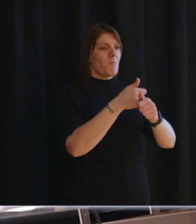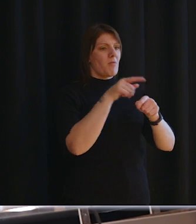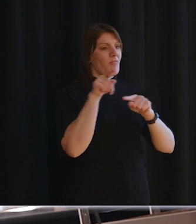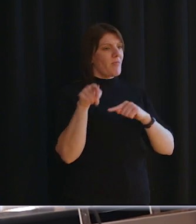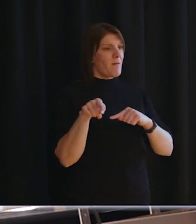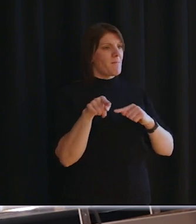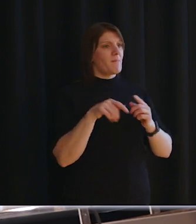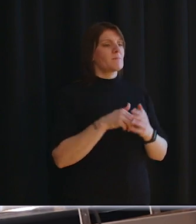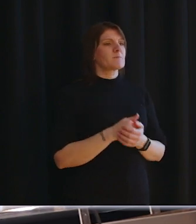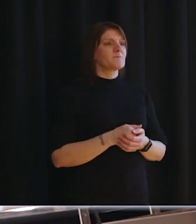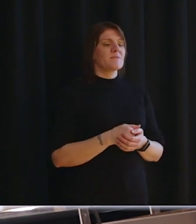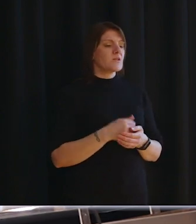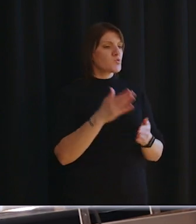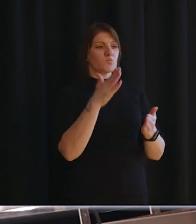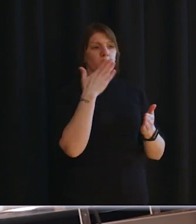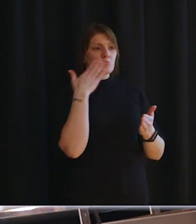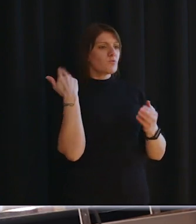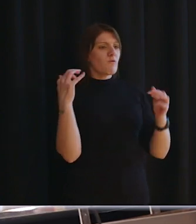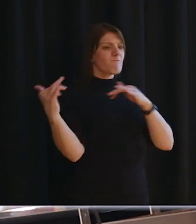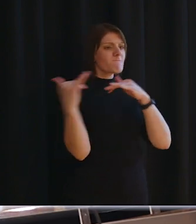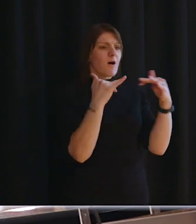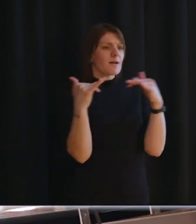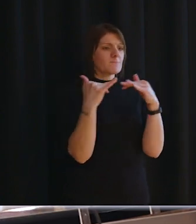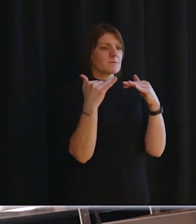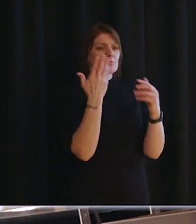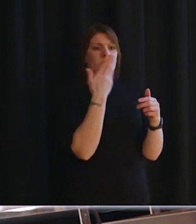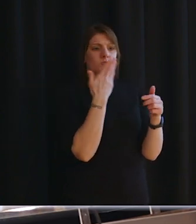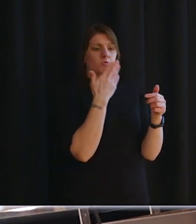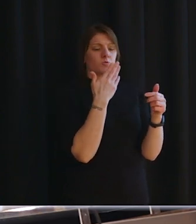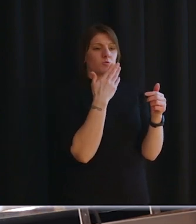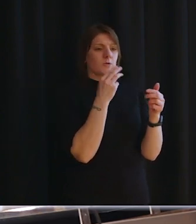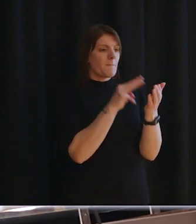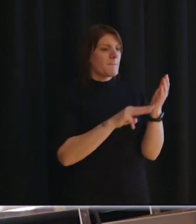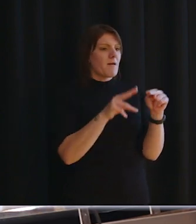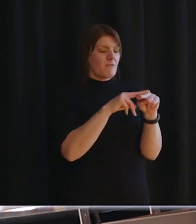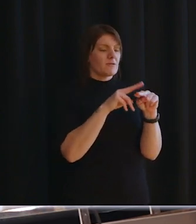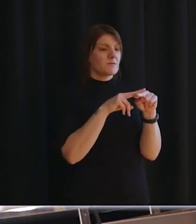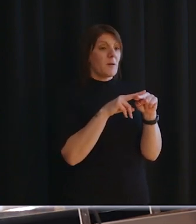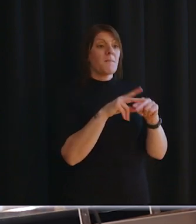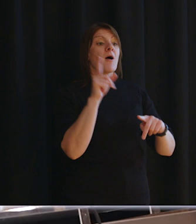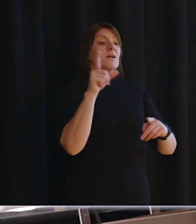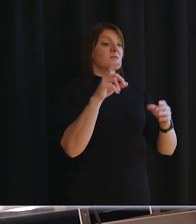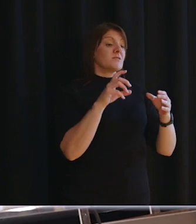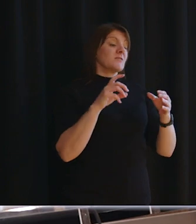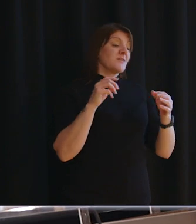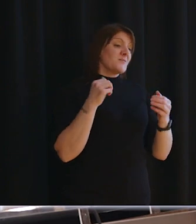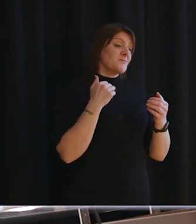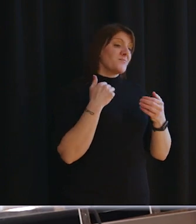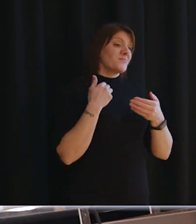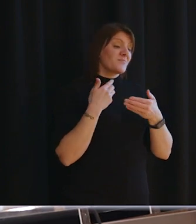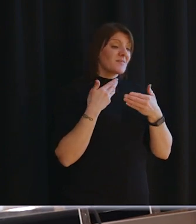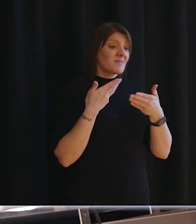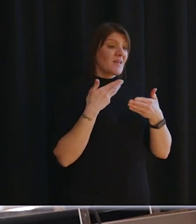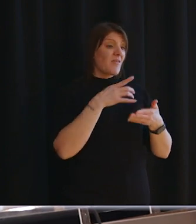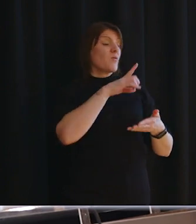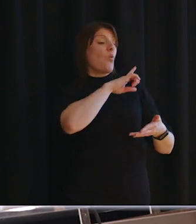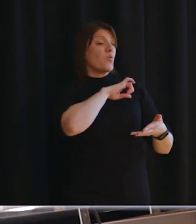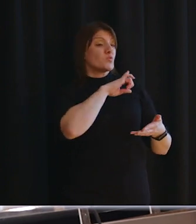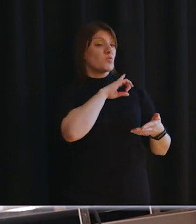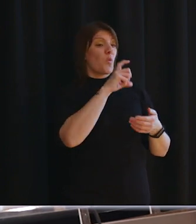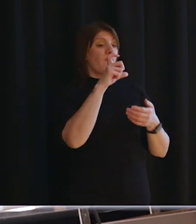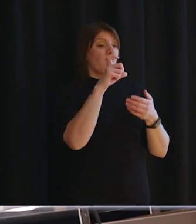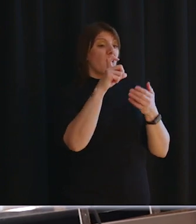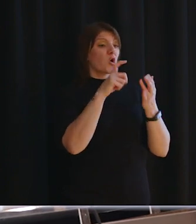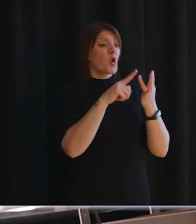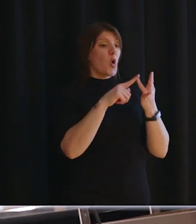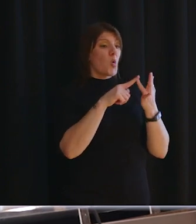and parent, it was amazing. And that was all because of co-production. That was all because we supported one another and we built that